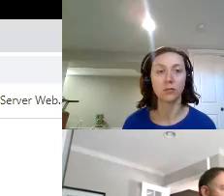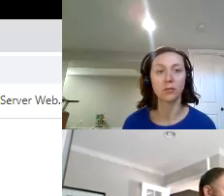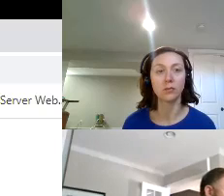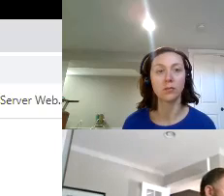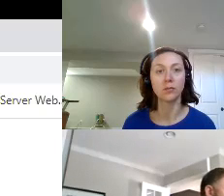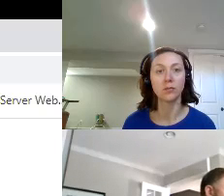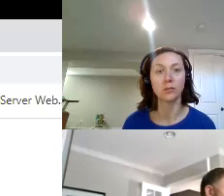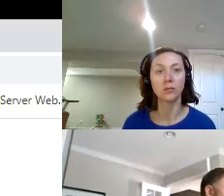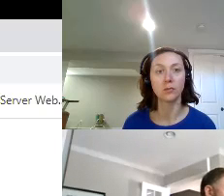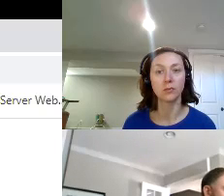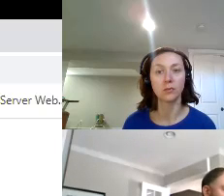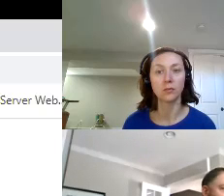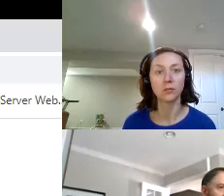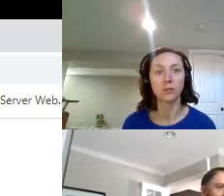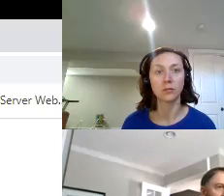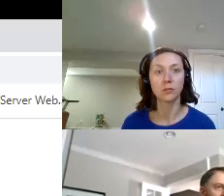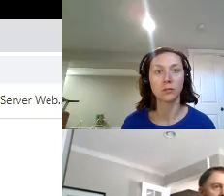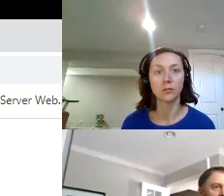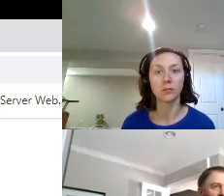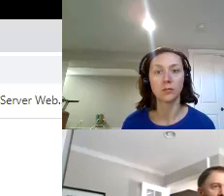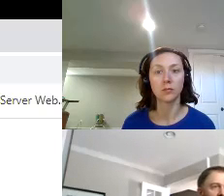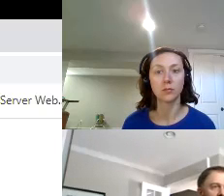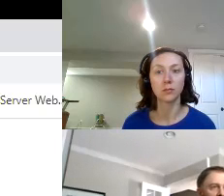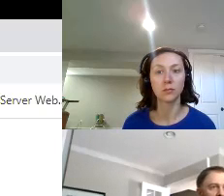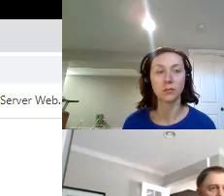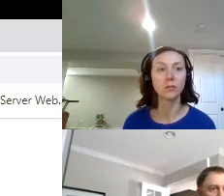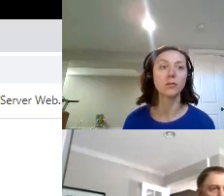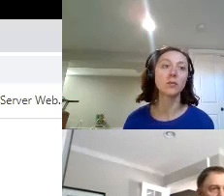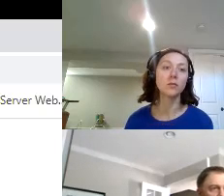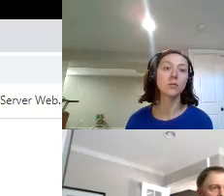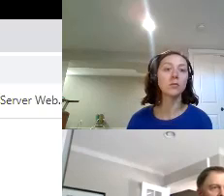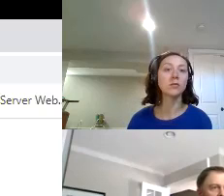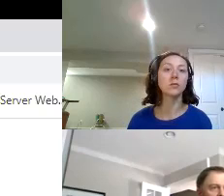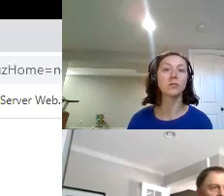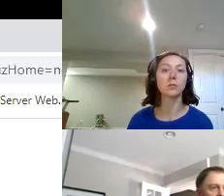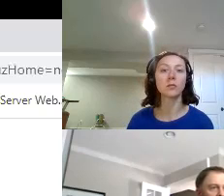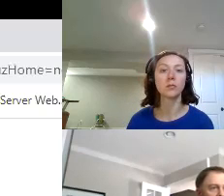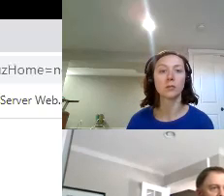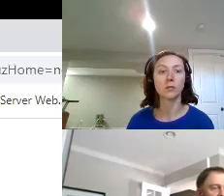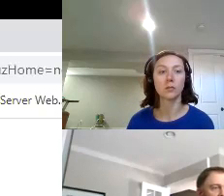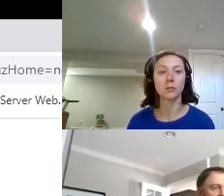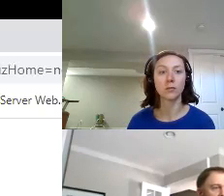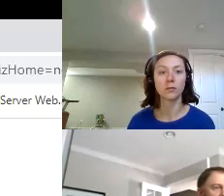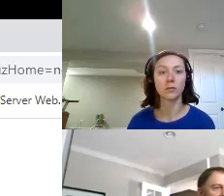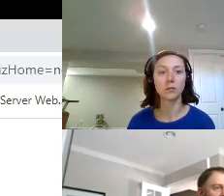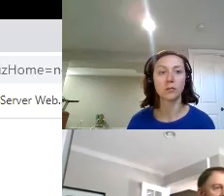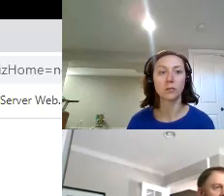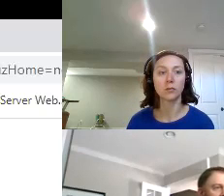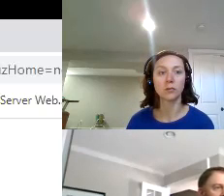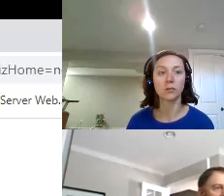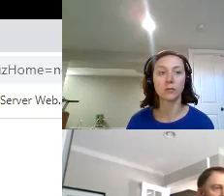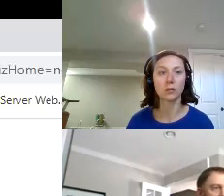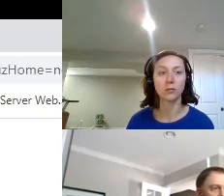So that's an example of some of our behavioral health data. If you wanted to look at economic stability and supports